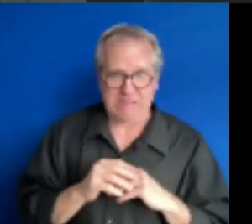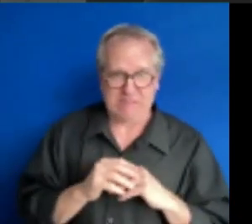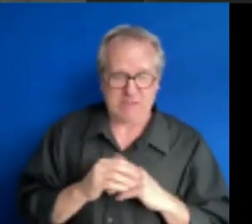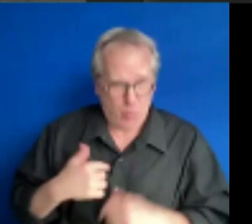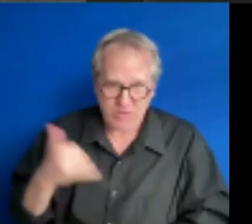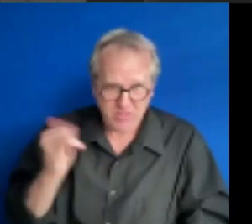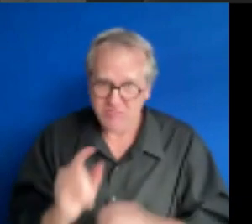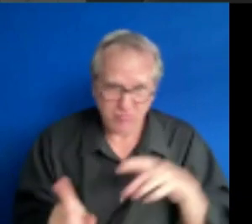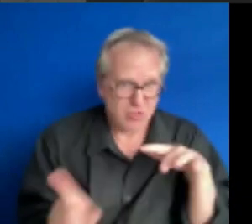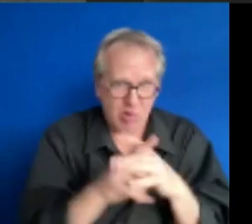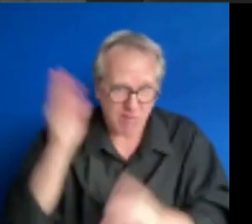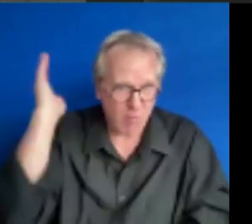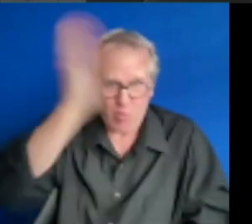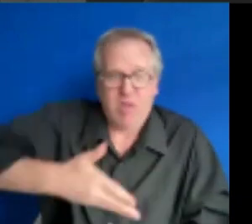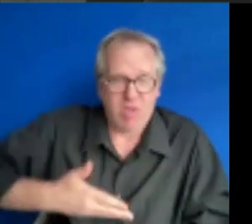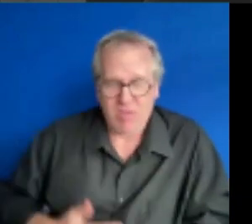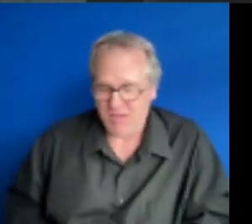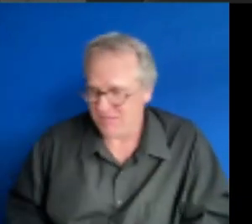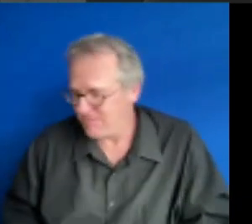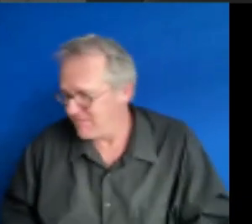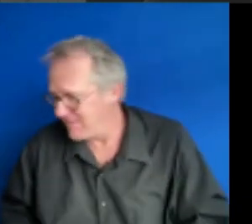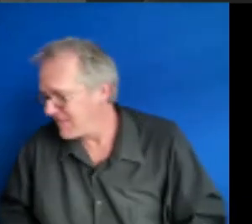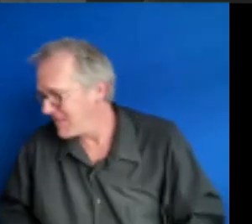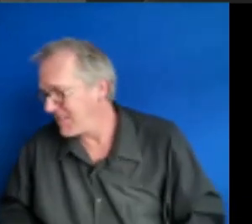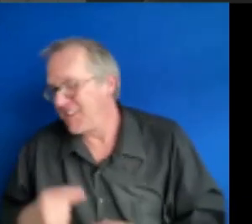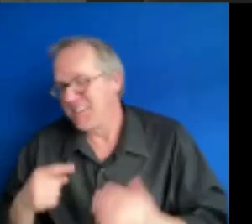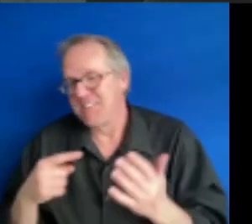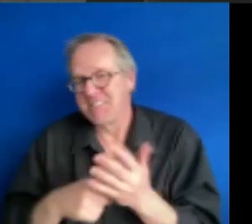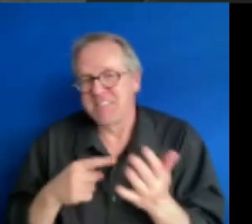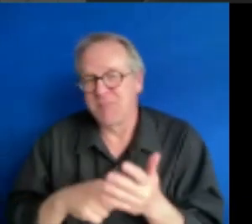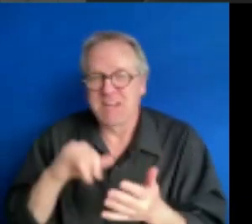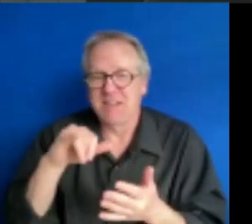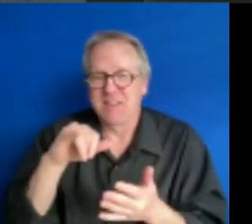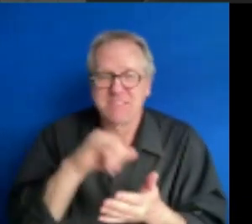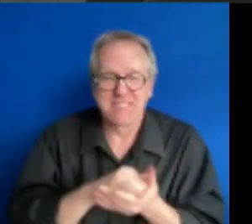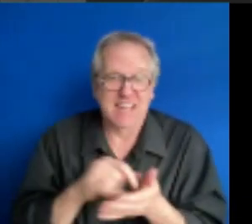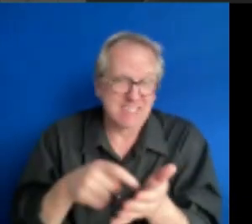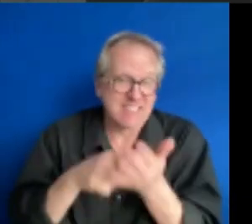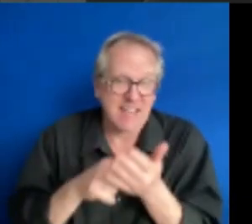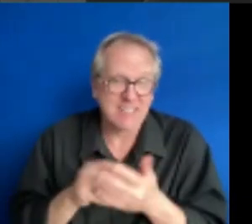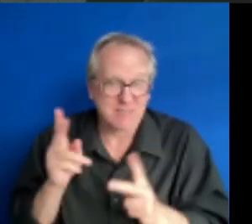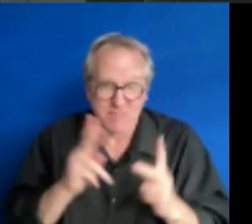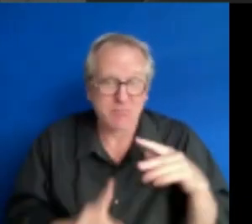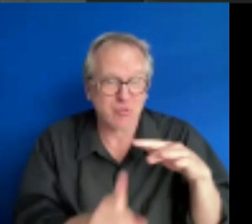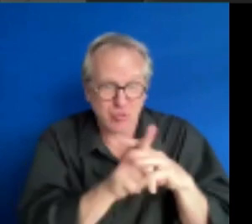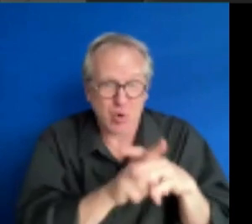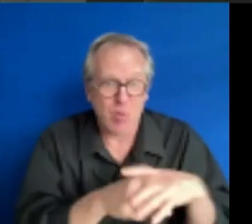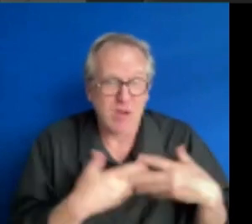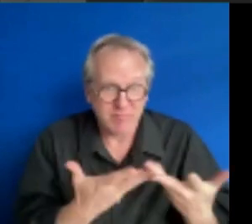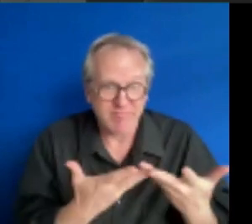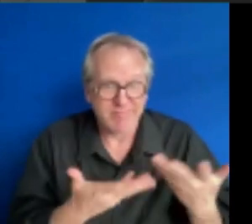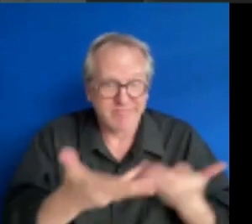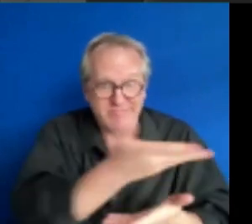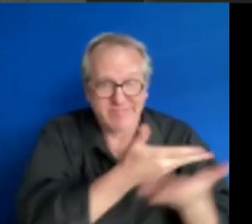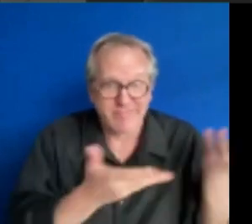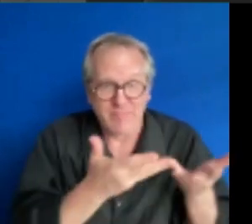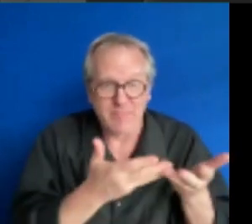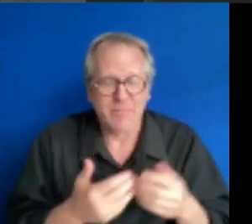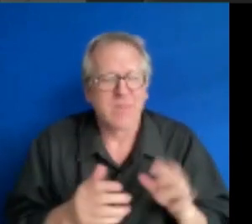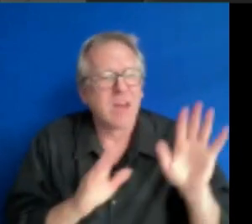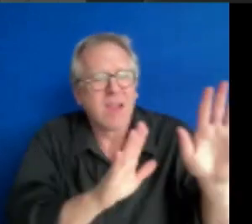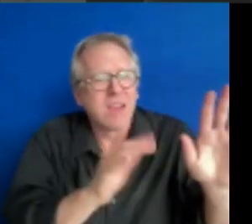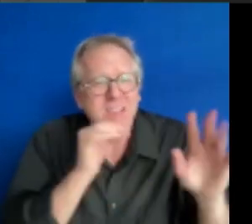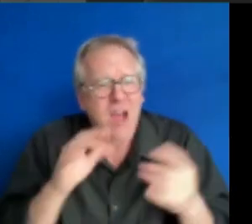uncomfortable. And sometimes that's what it takes, is saying that, you know, we don't have to be